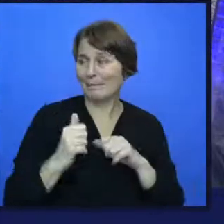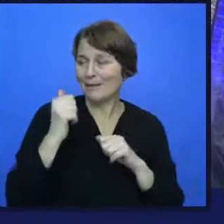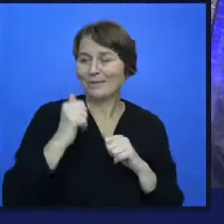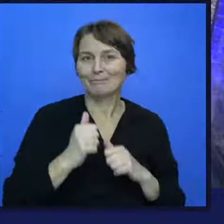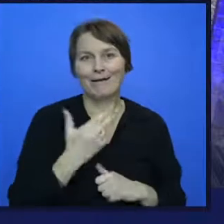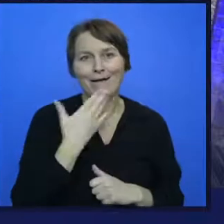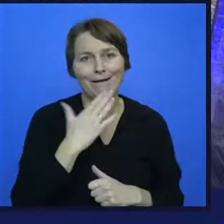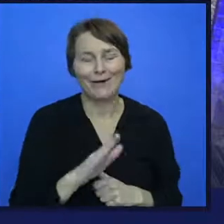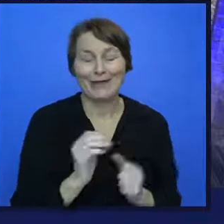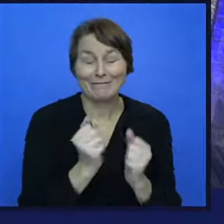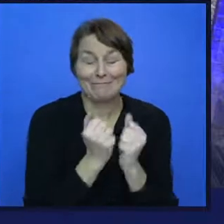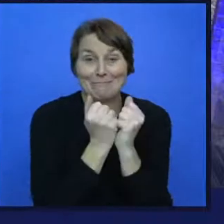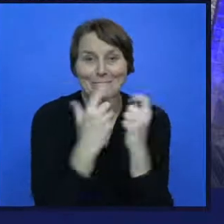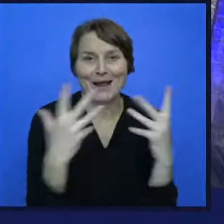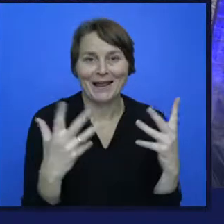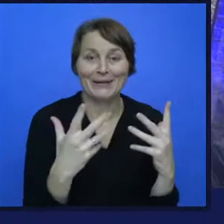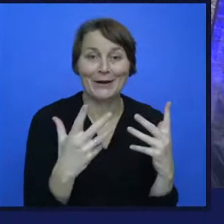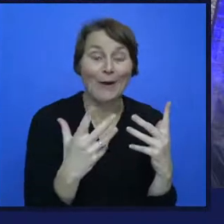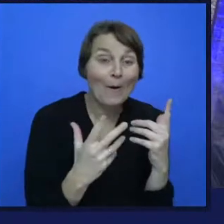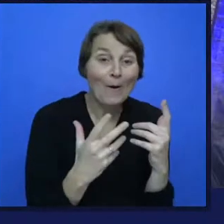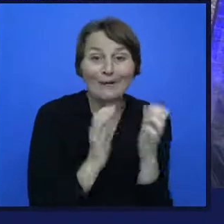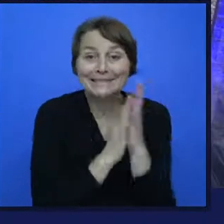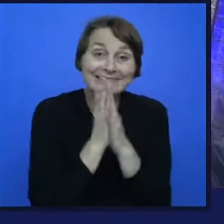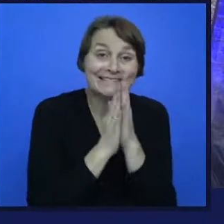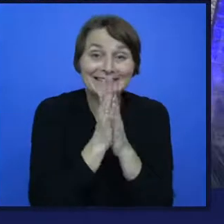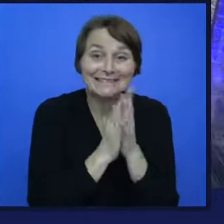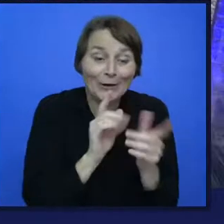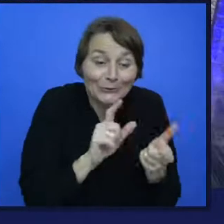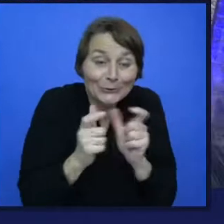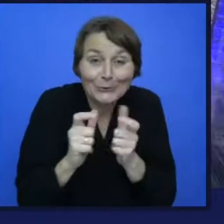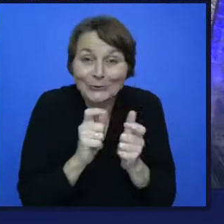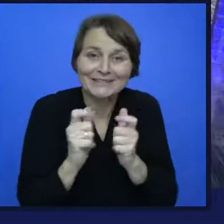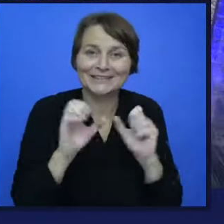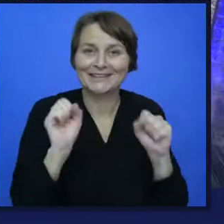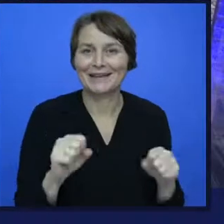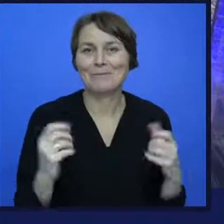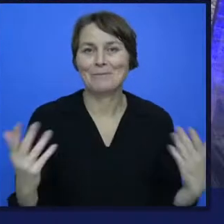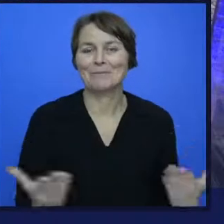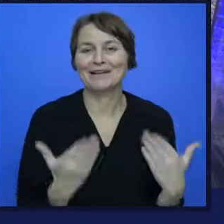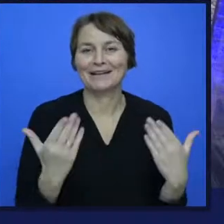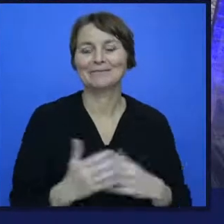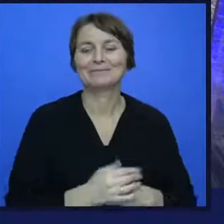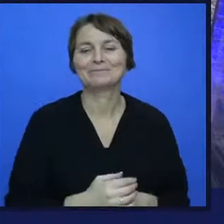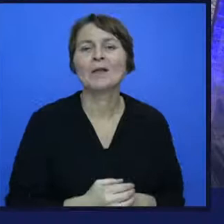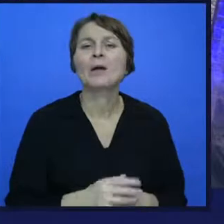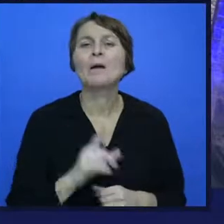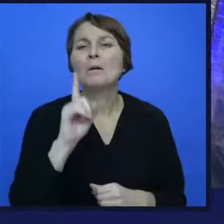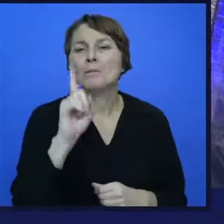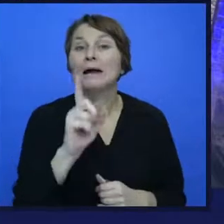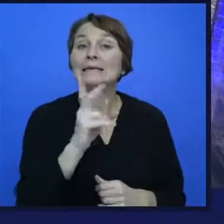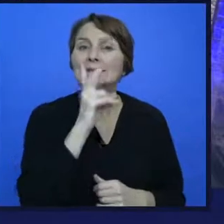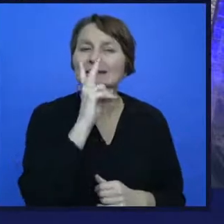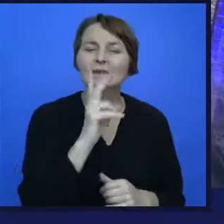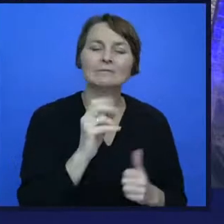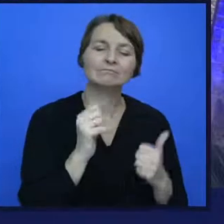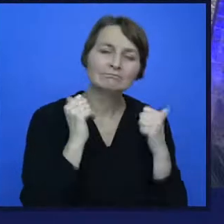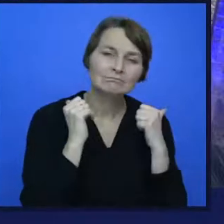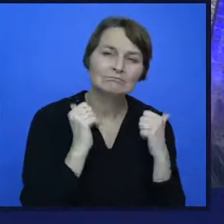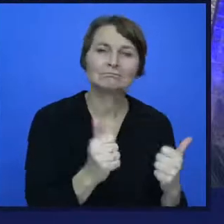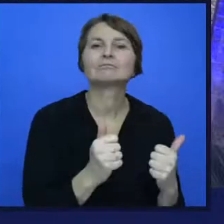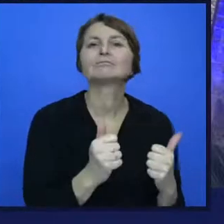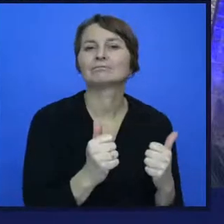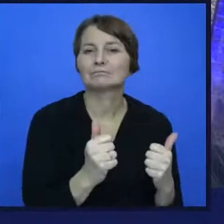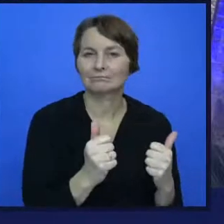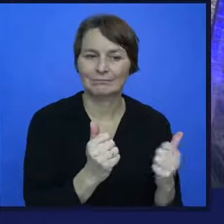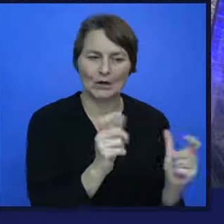with. The biggest and most impactful devices that I see are the ones that are readily